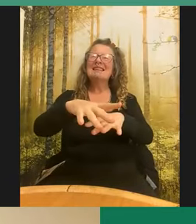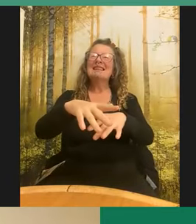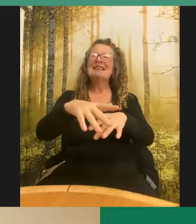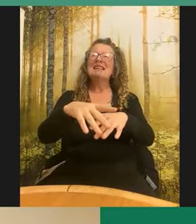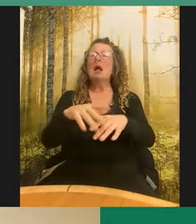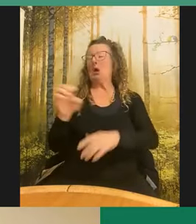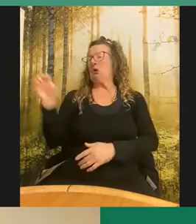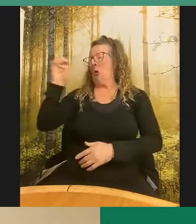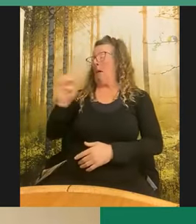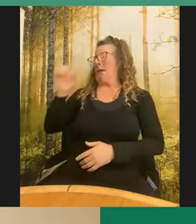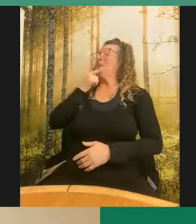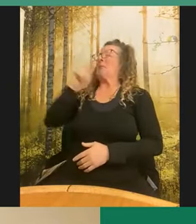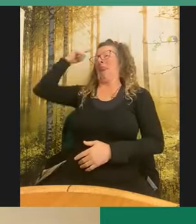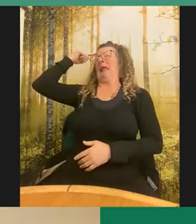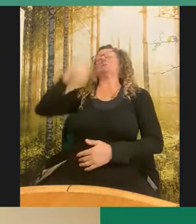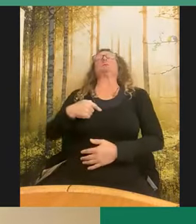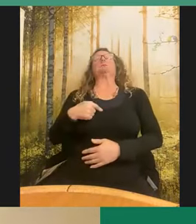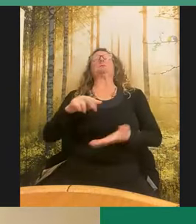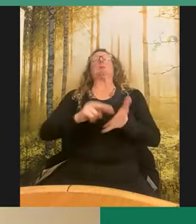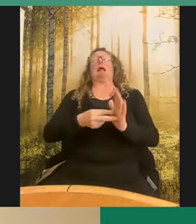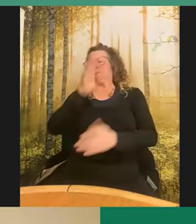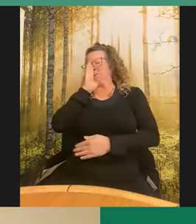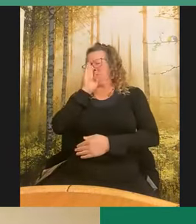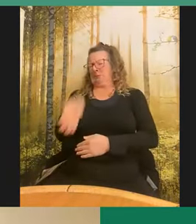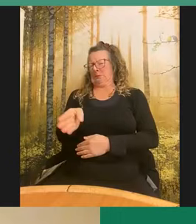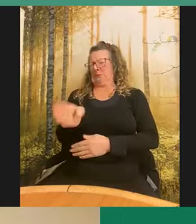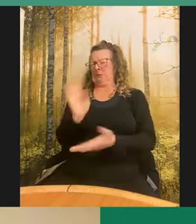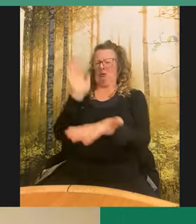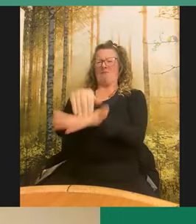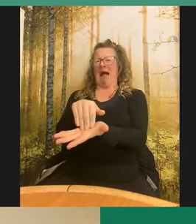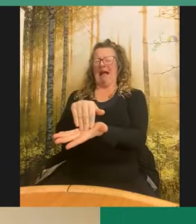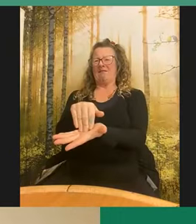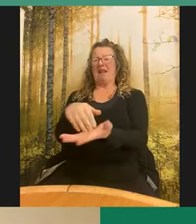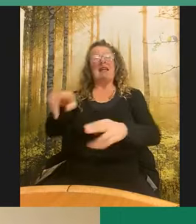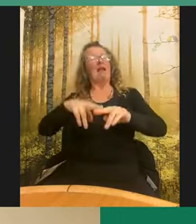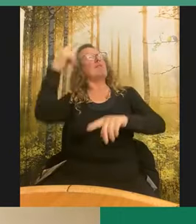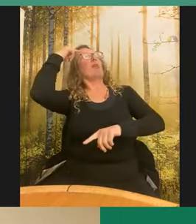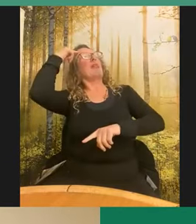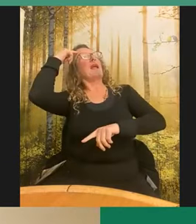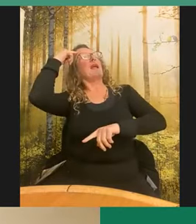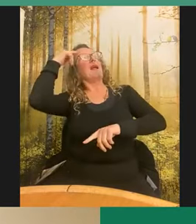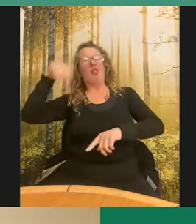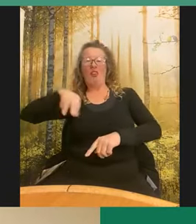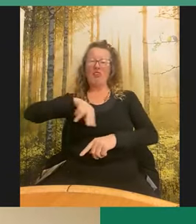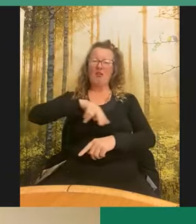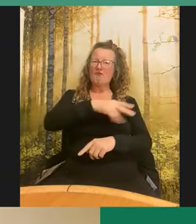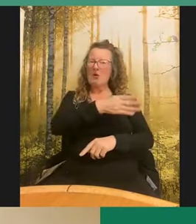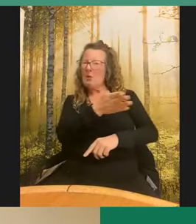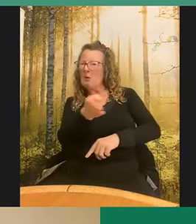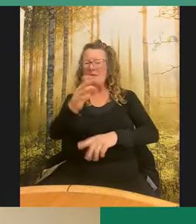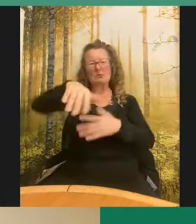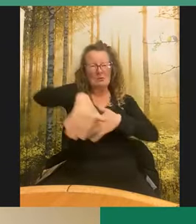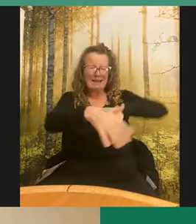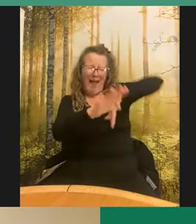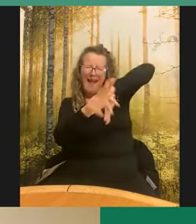way of thinking. Was it actually the more, like if you think about dancing that route, it's like the most